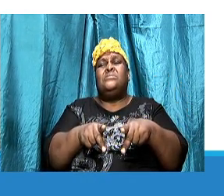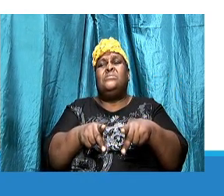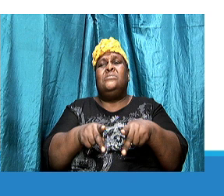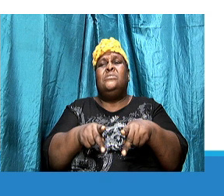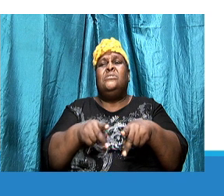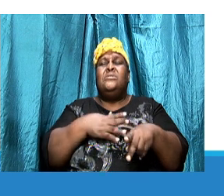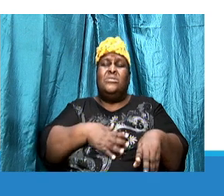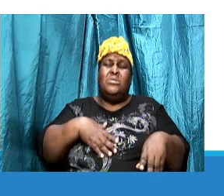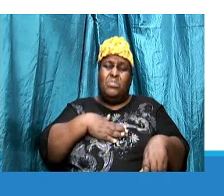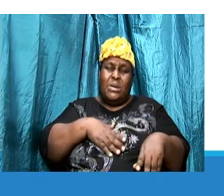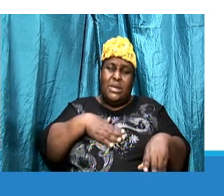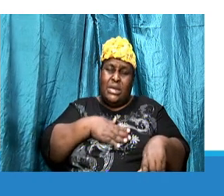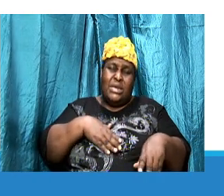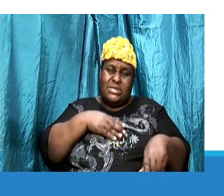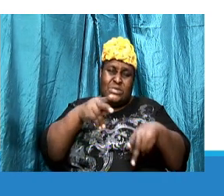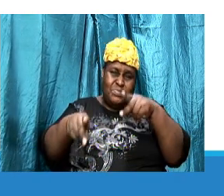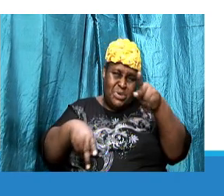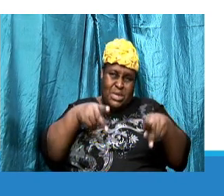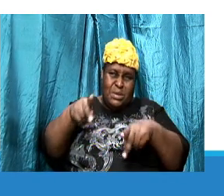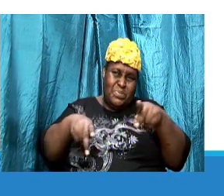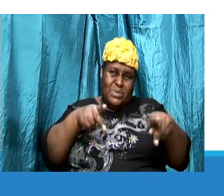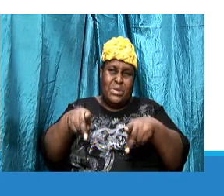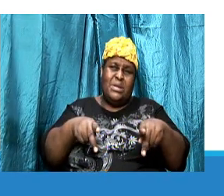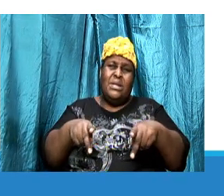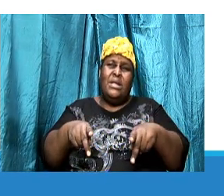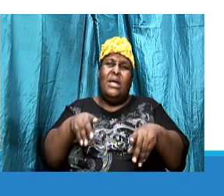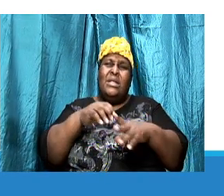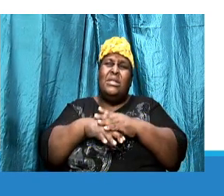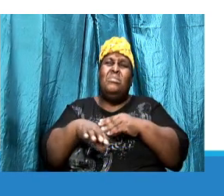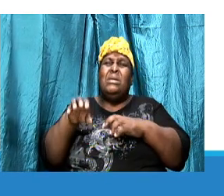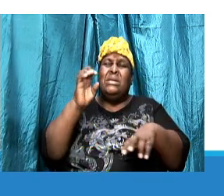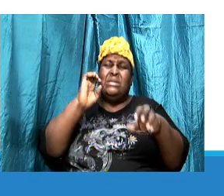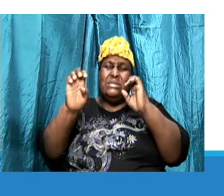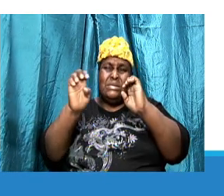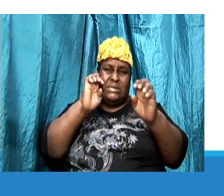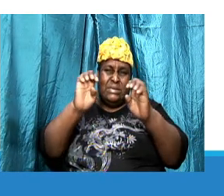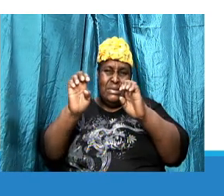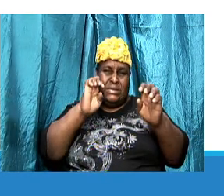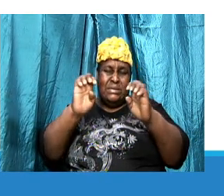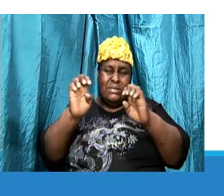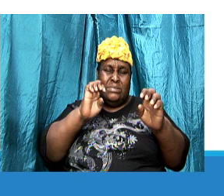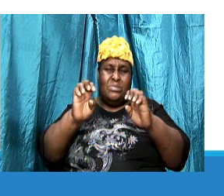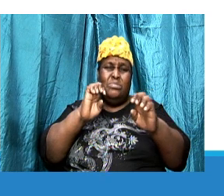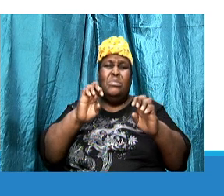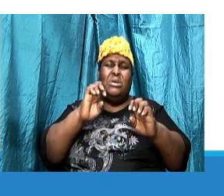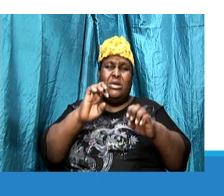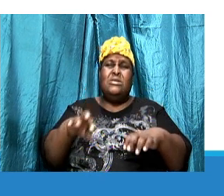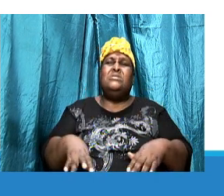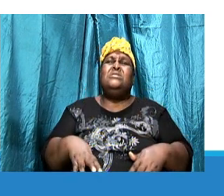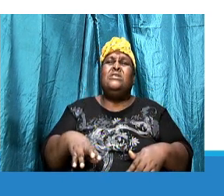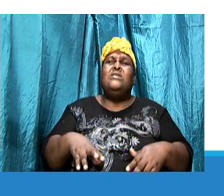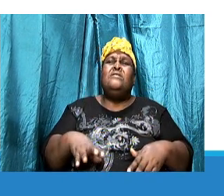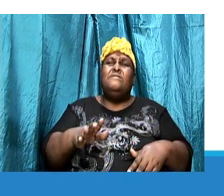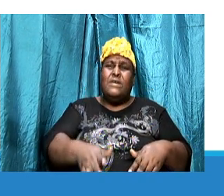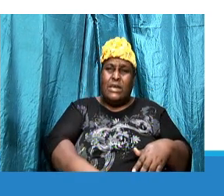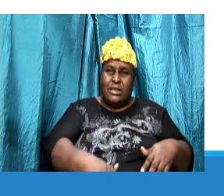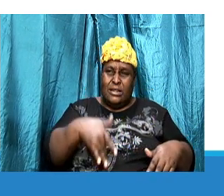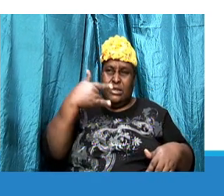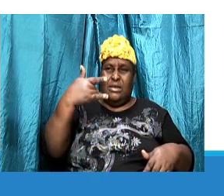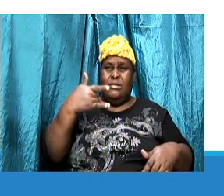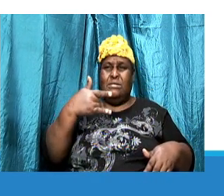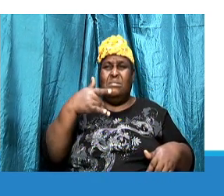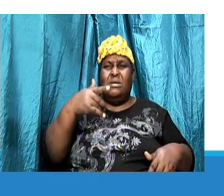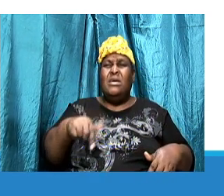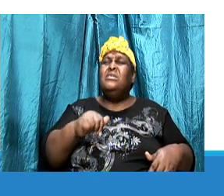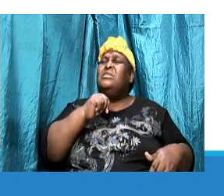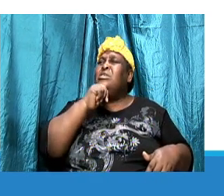to please persons. And it's like they are just in an entertainment mode. But this was not Paul's